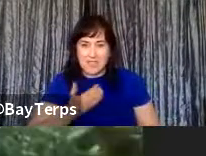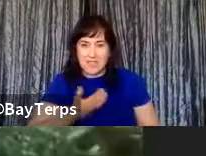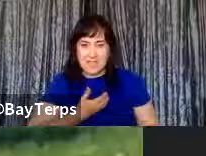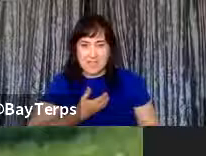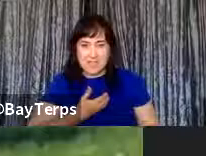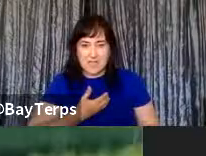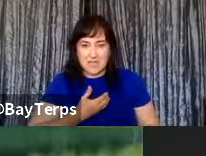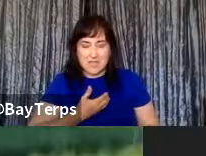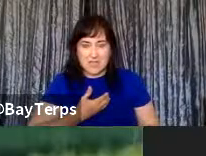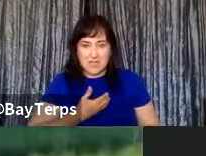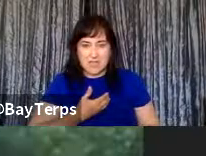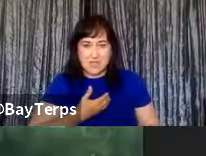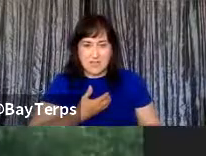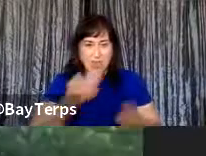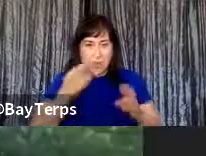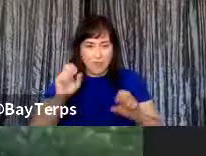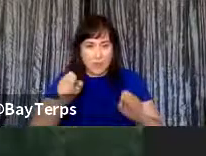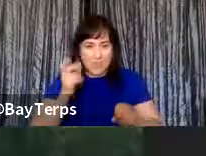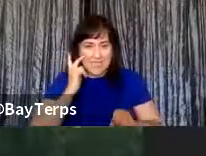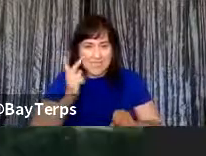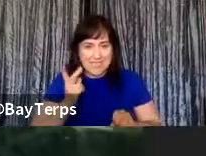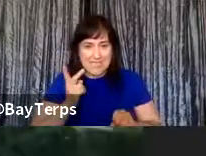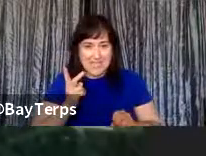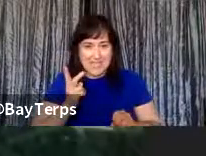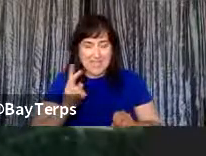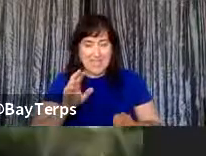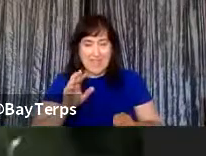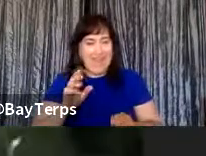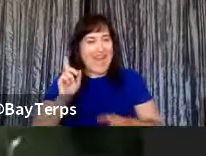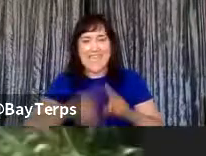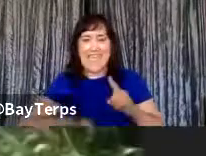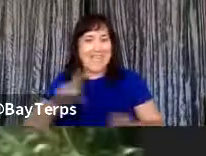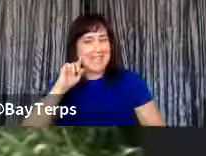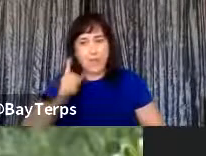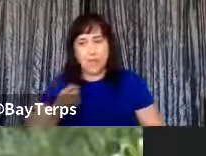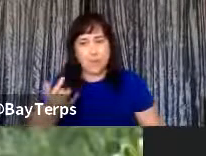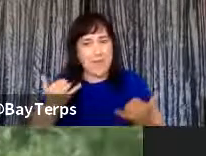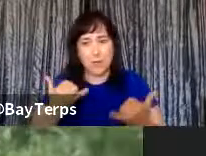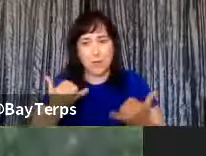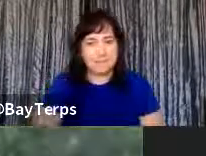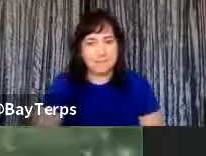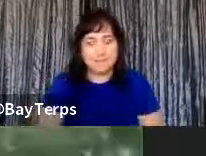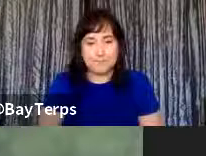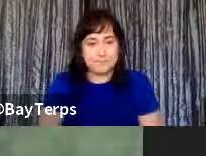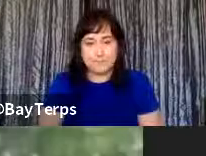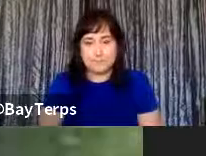crop. Hopefully you can see that tall grass, that sugar cane. As we poured over the river,